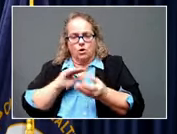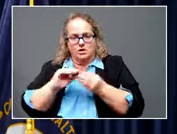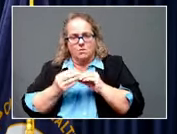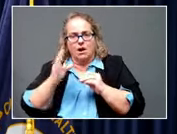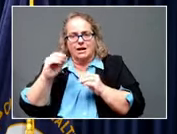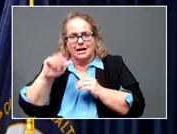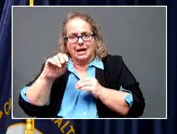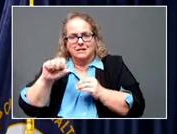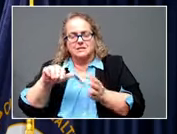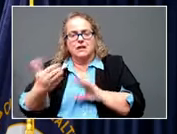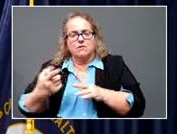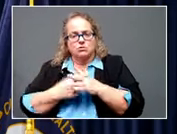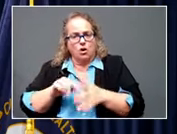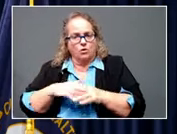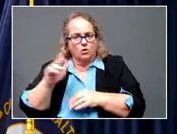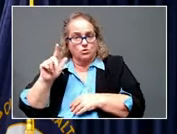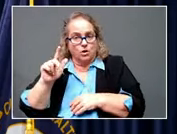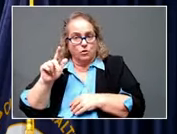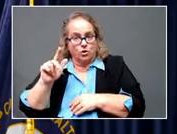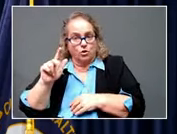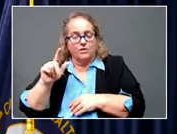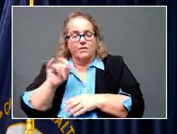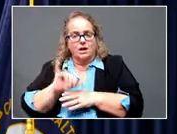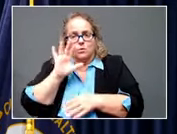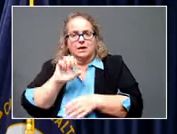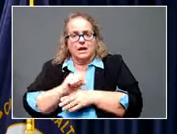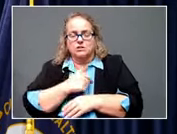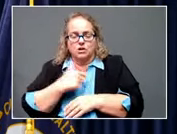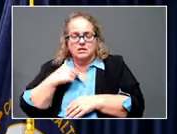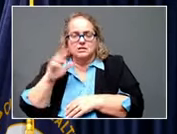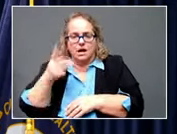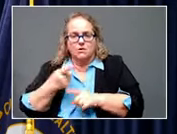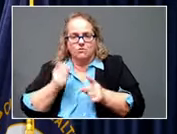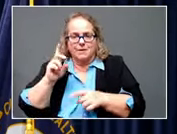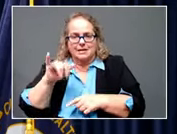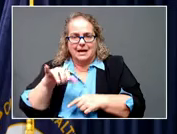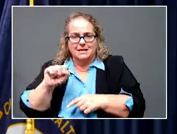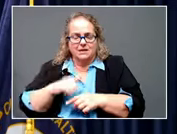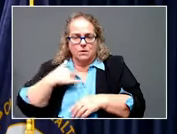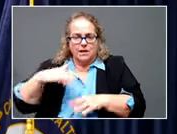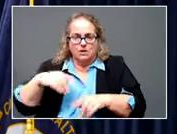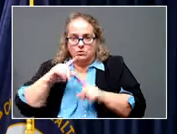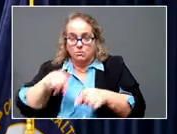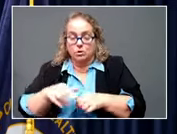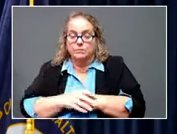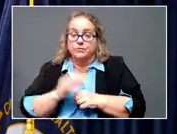23rd. That'll catch us up from days we did not report. So the 23rd,